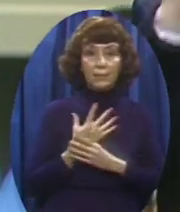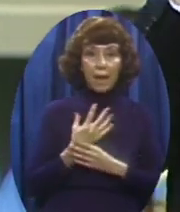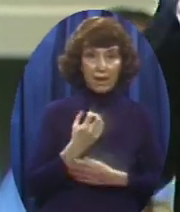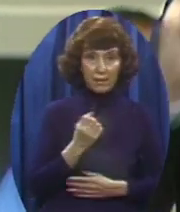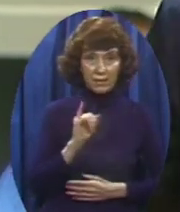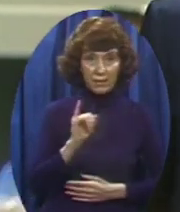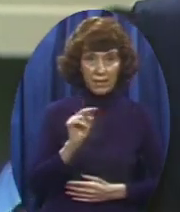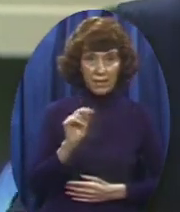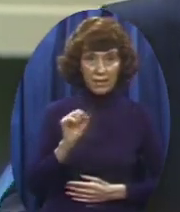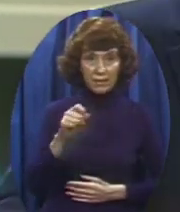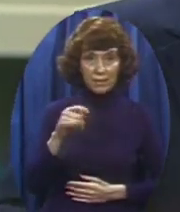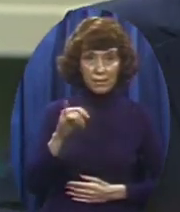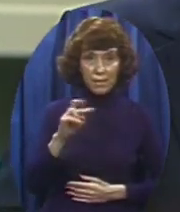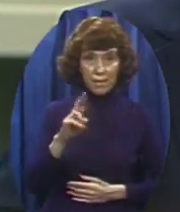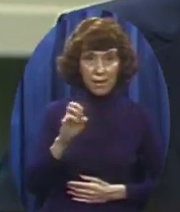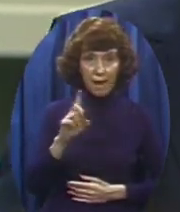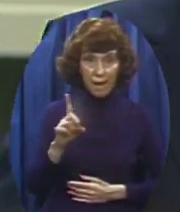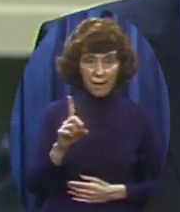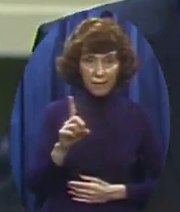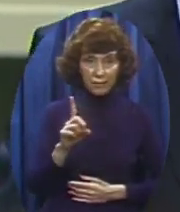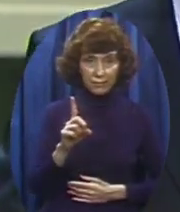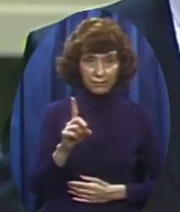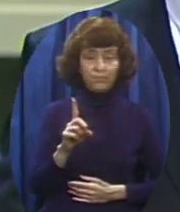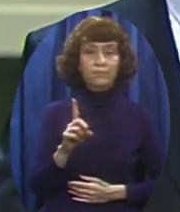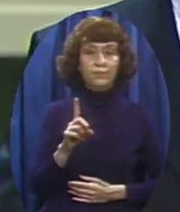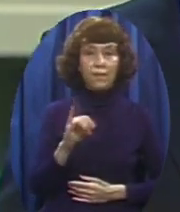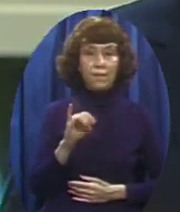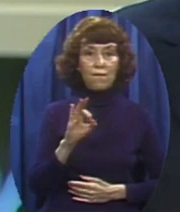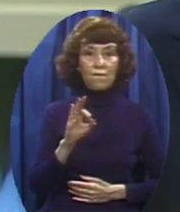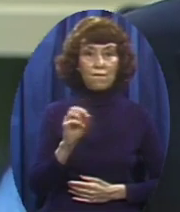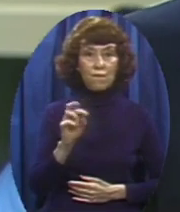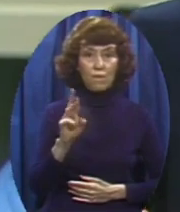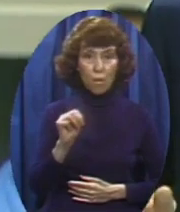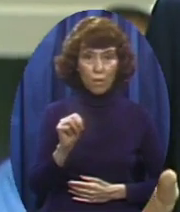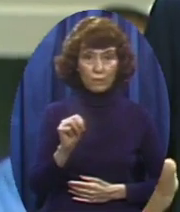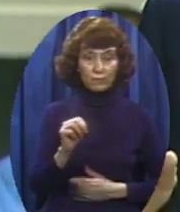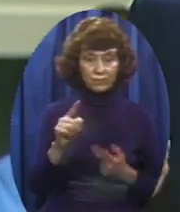period. Now, secondly, so that you'll know that I am not a little bit weird,